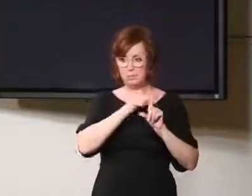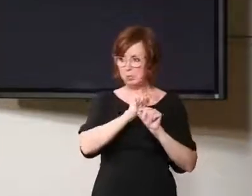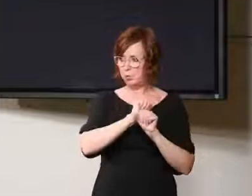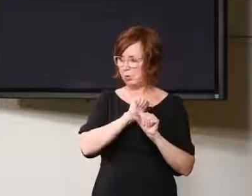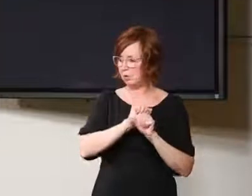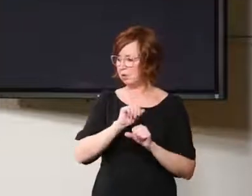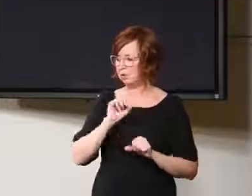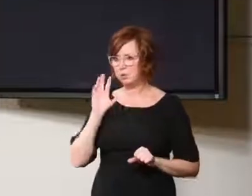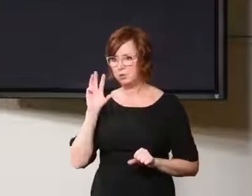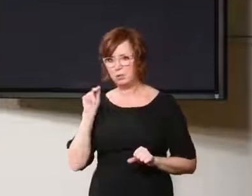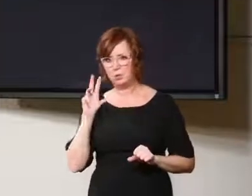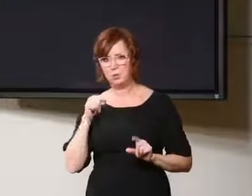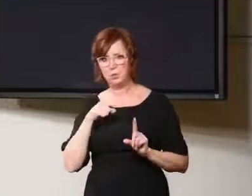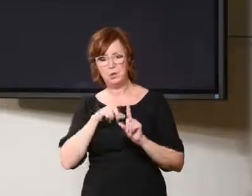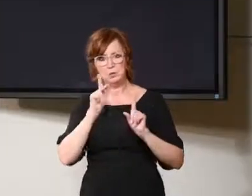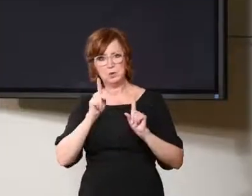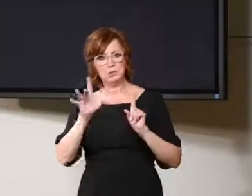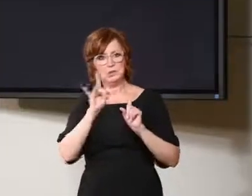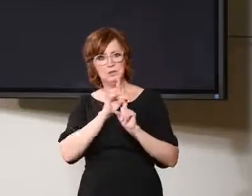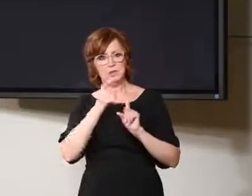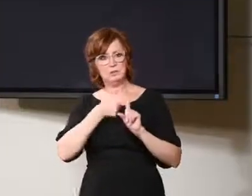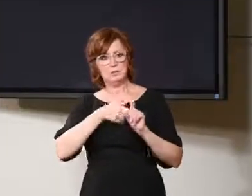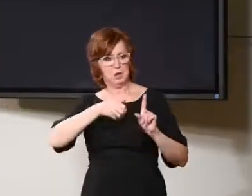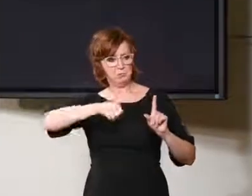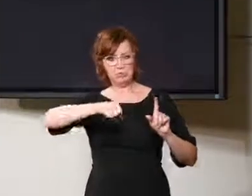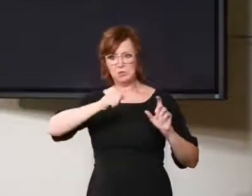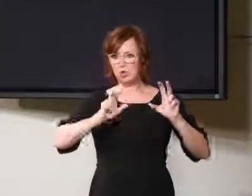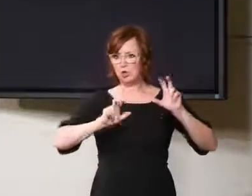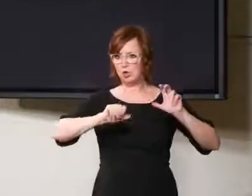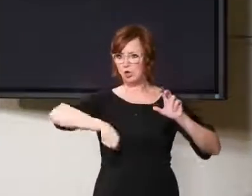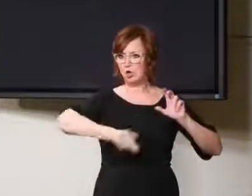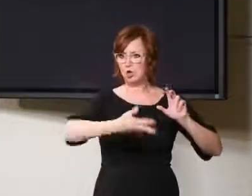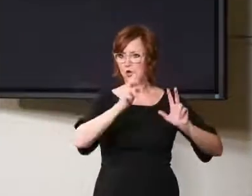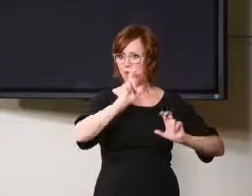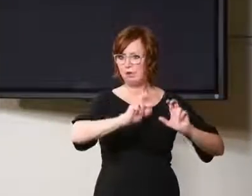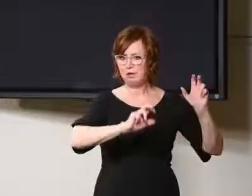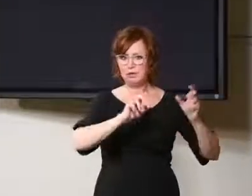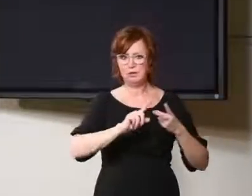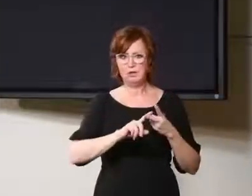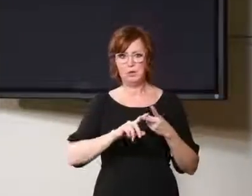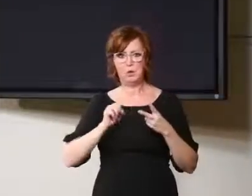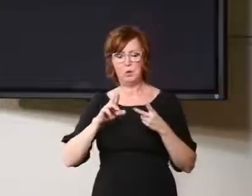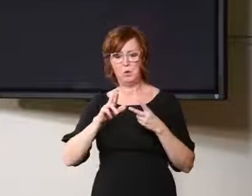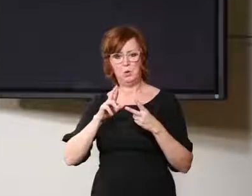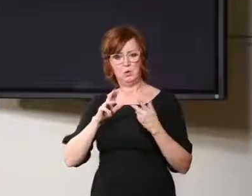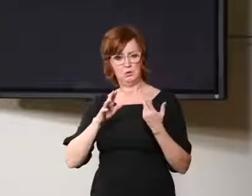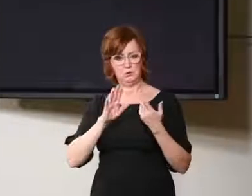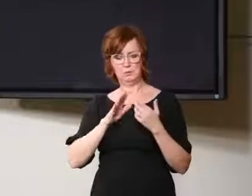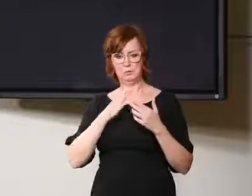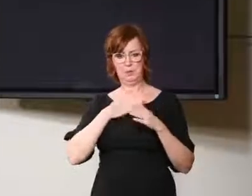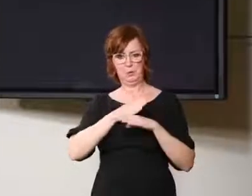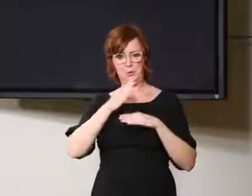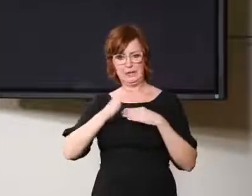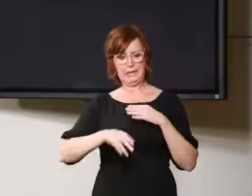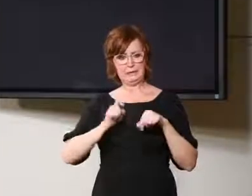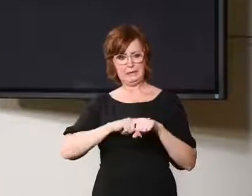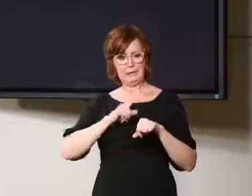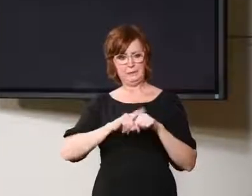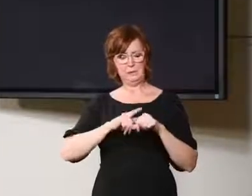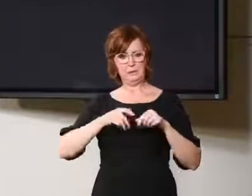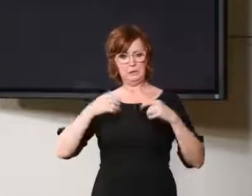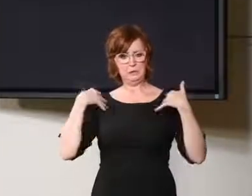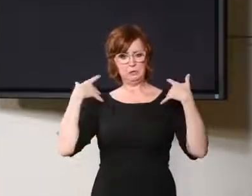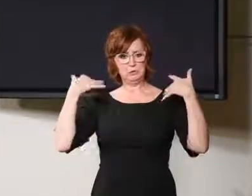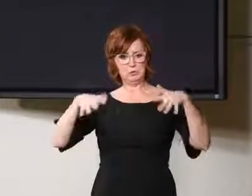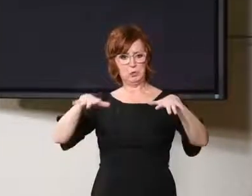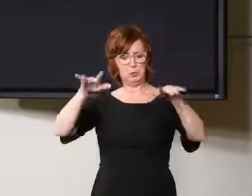curling bonspiel, for example, or a skidoo rally, or something that they're doing on their personal time. So it's this is a